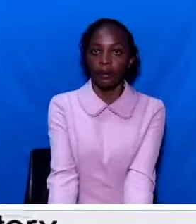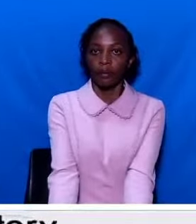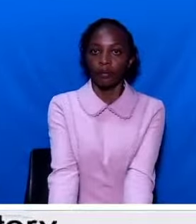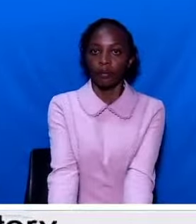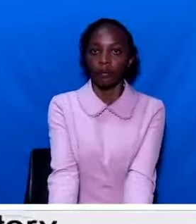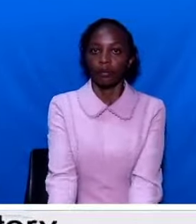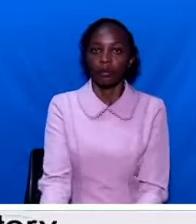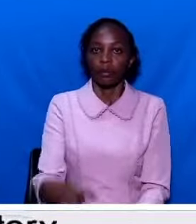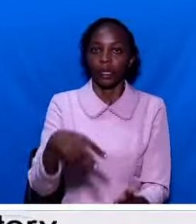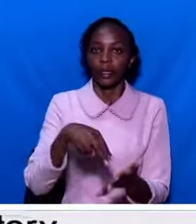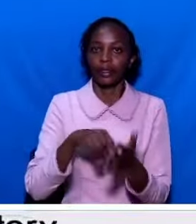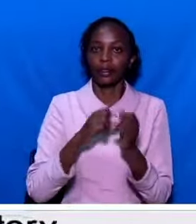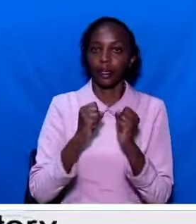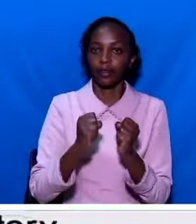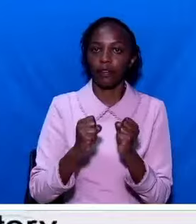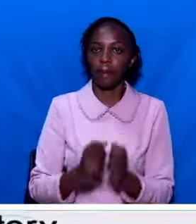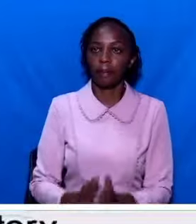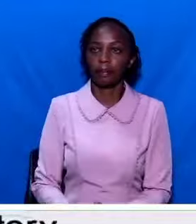Stand firm.